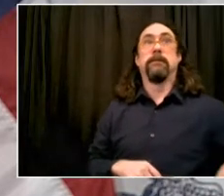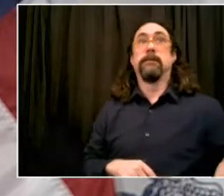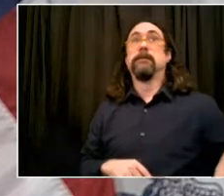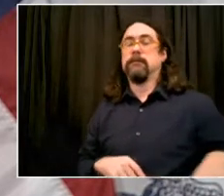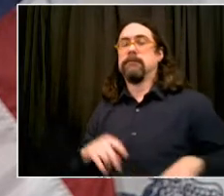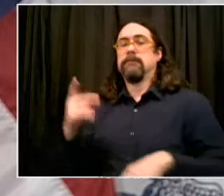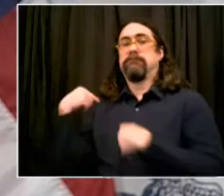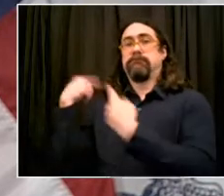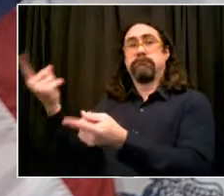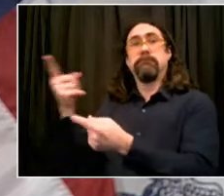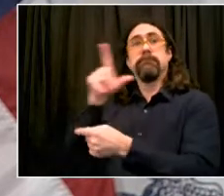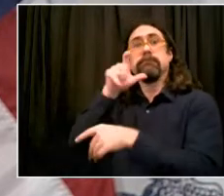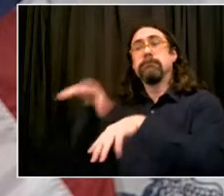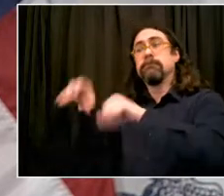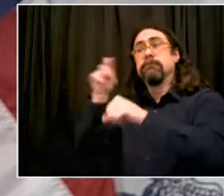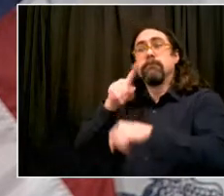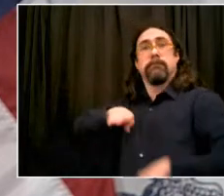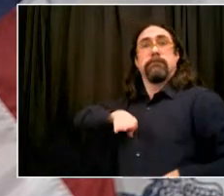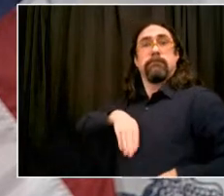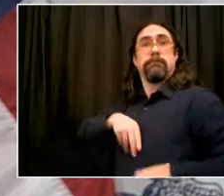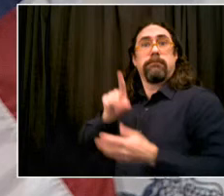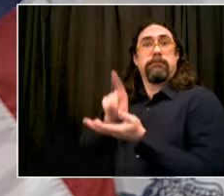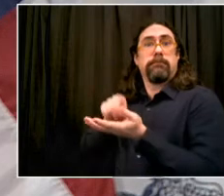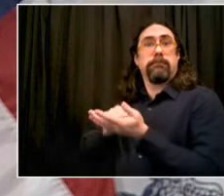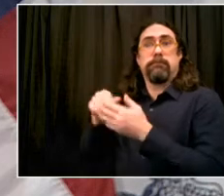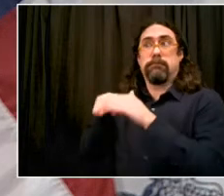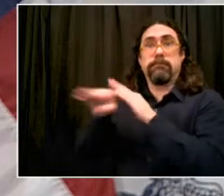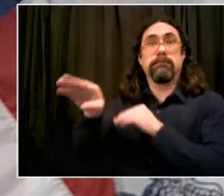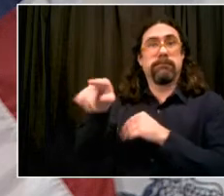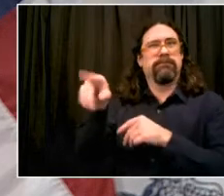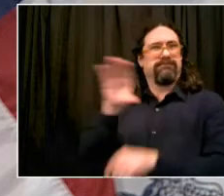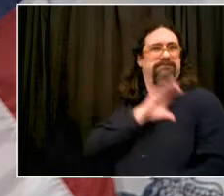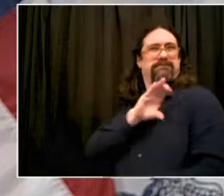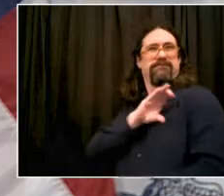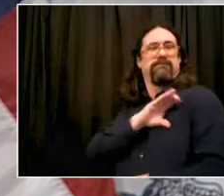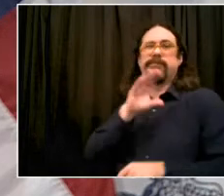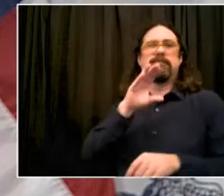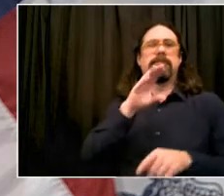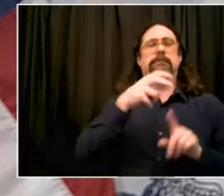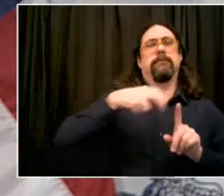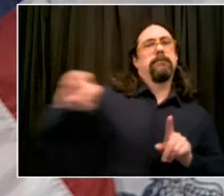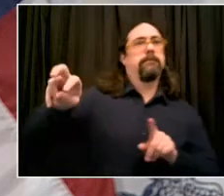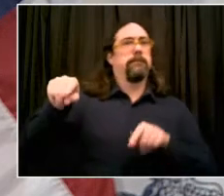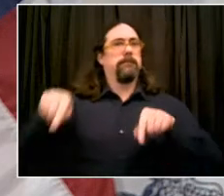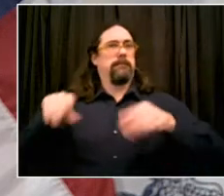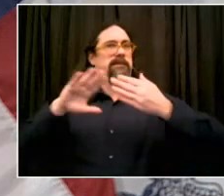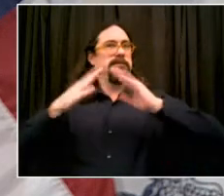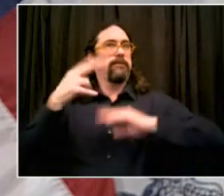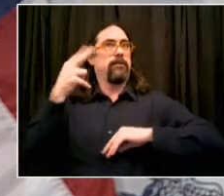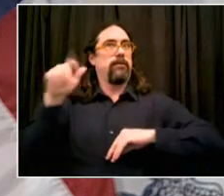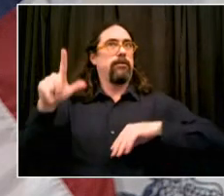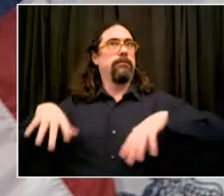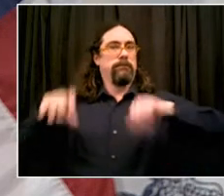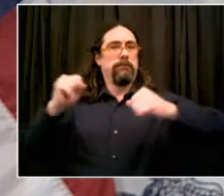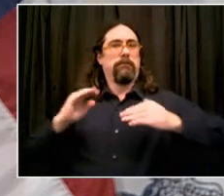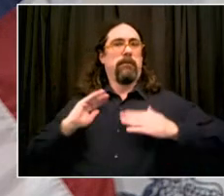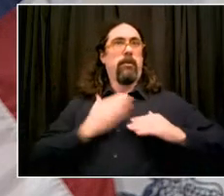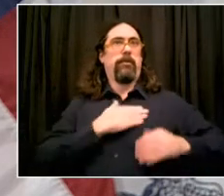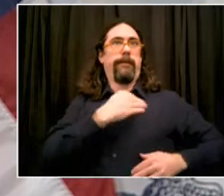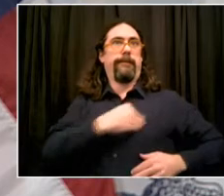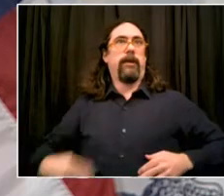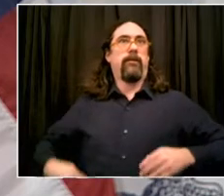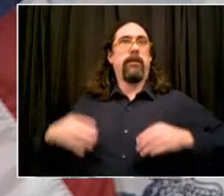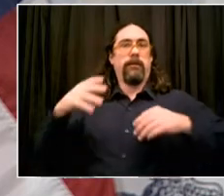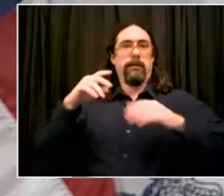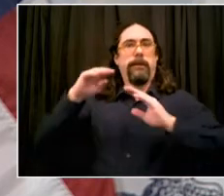it, is a place that could best handle journalists, make sure they get the support they need, make sure the process goes smoothly and quickly, because